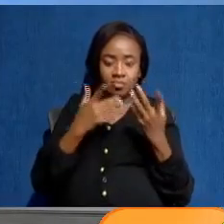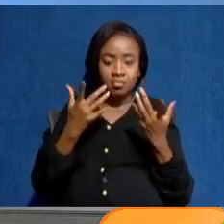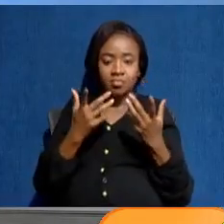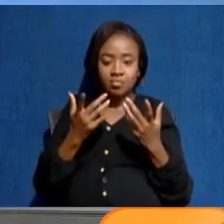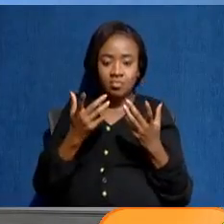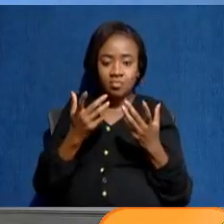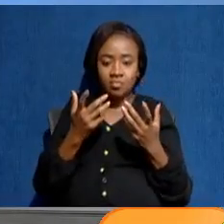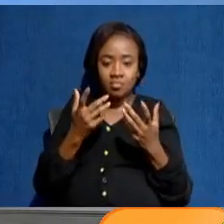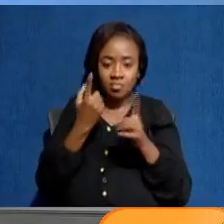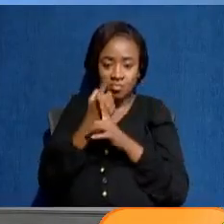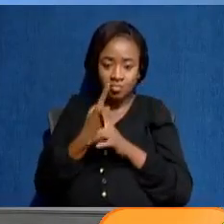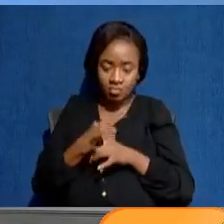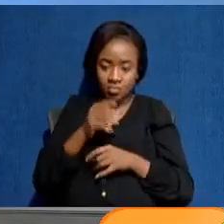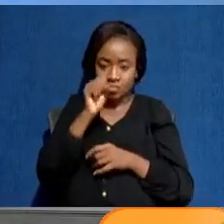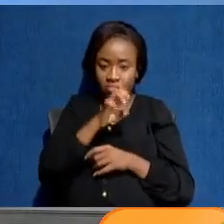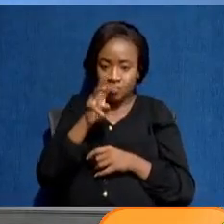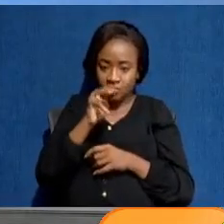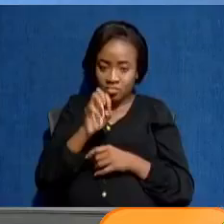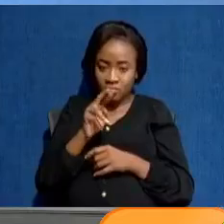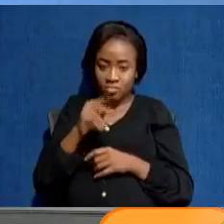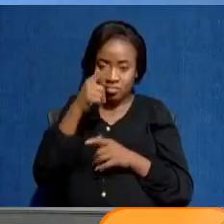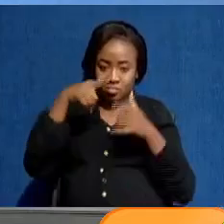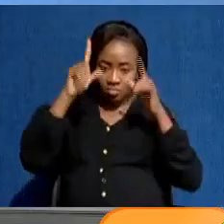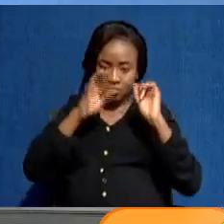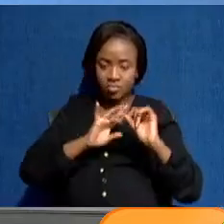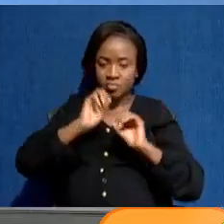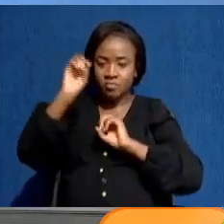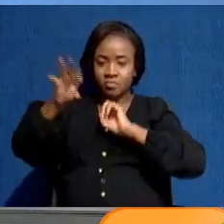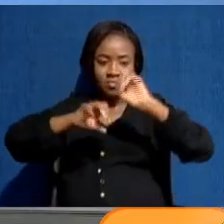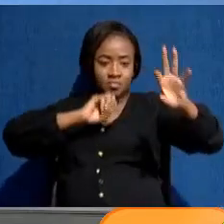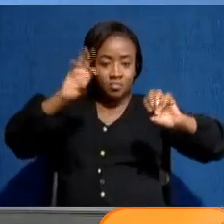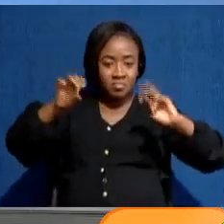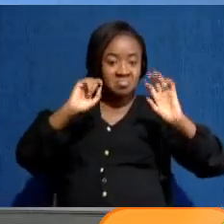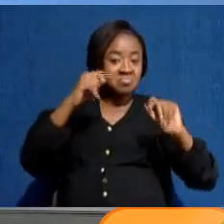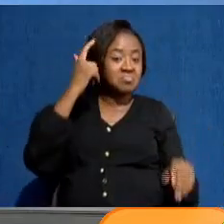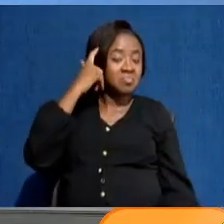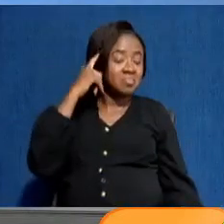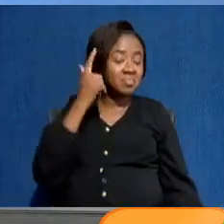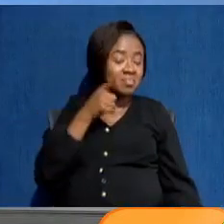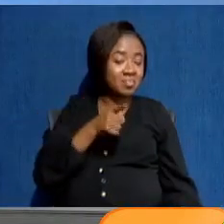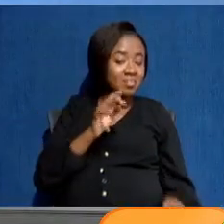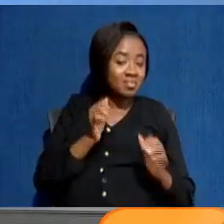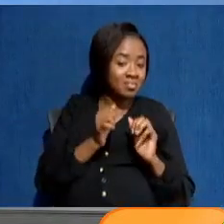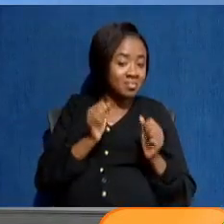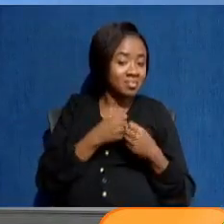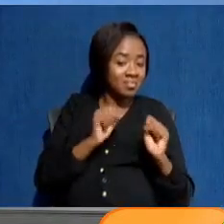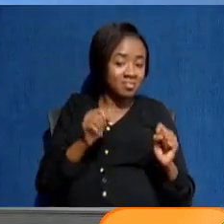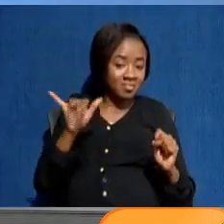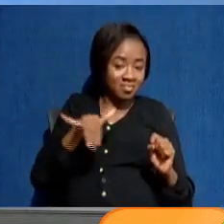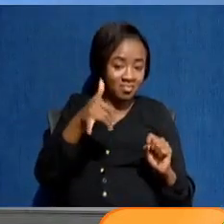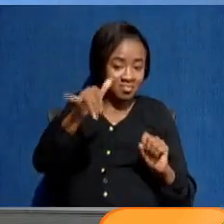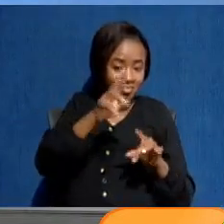semen to remote areas? It may sound futuristic, but it's already happening next door in Rwanda.